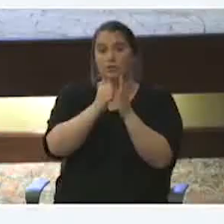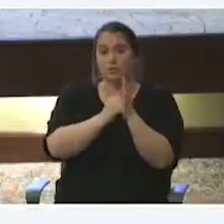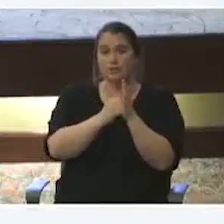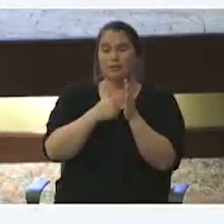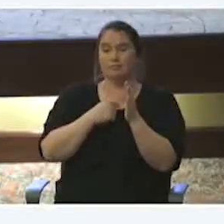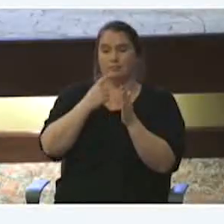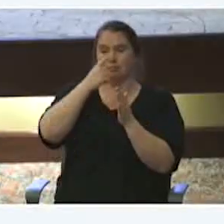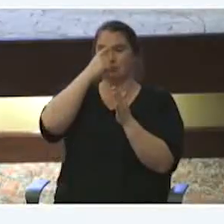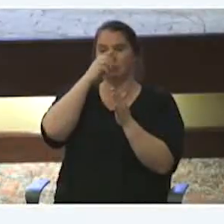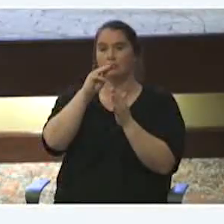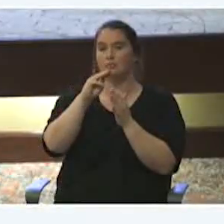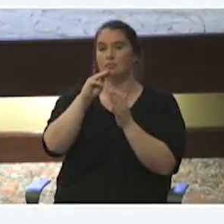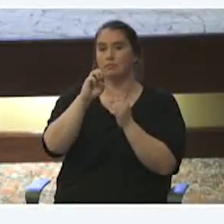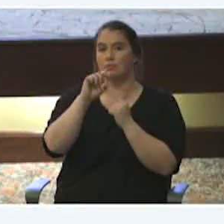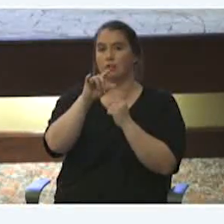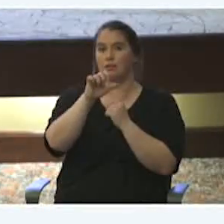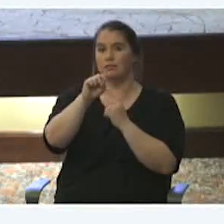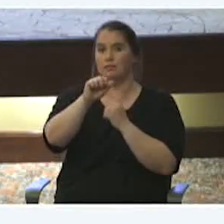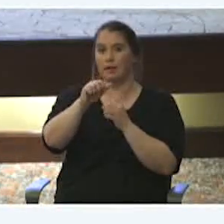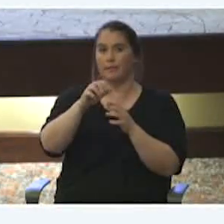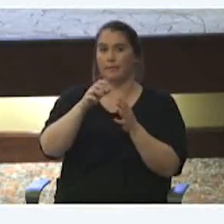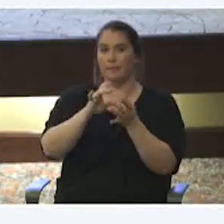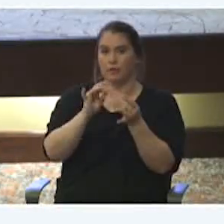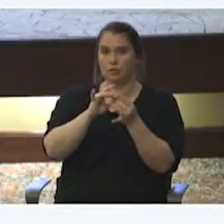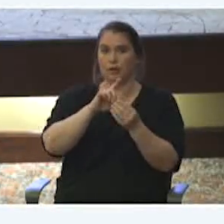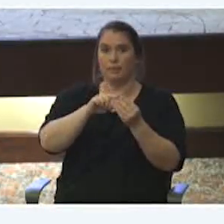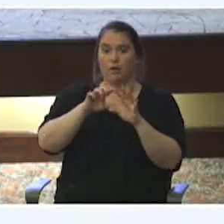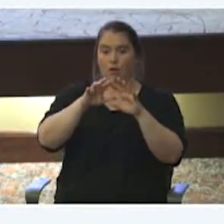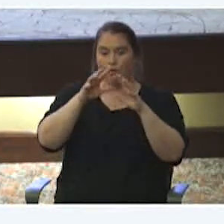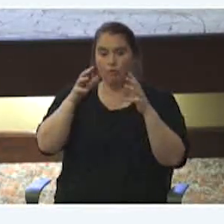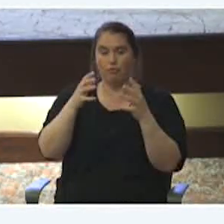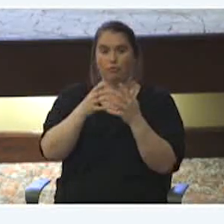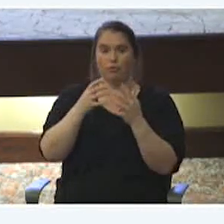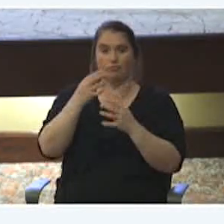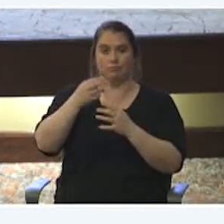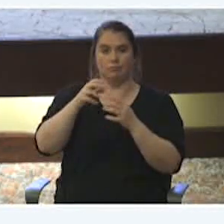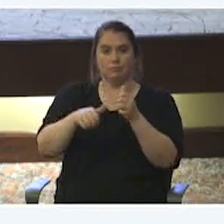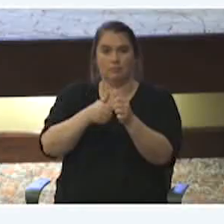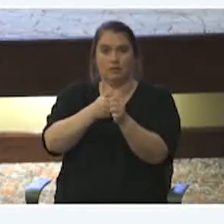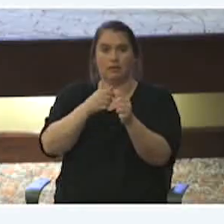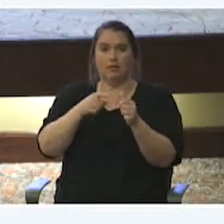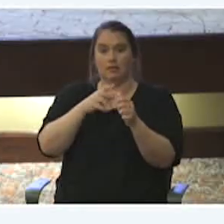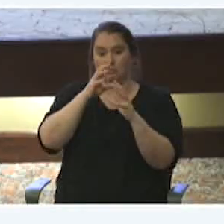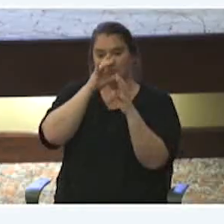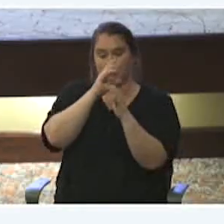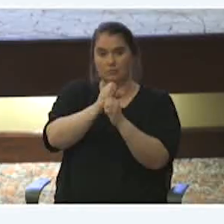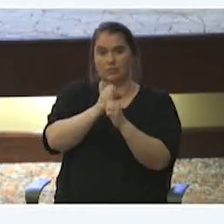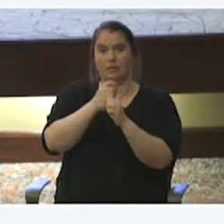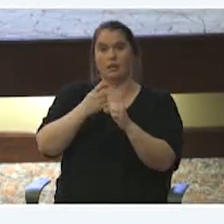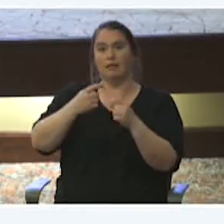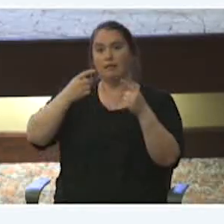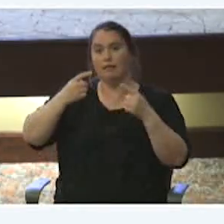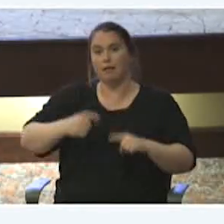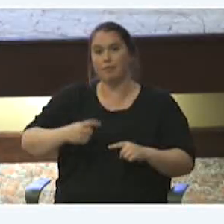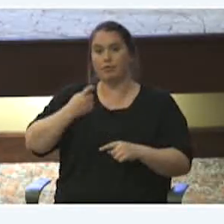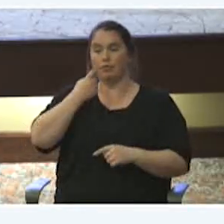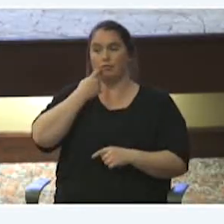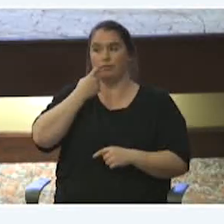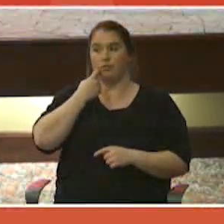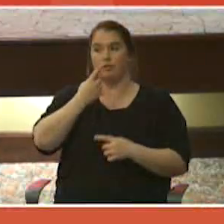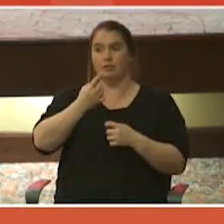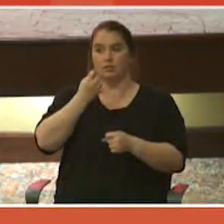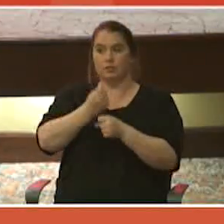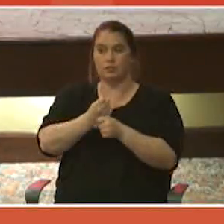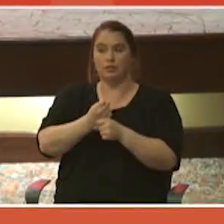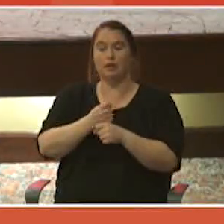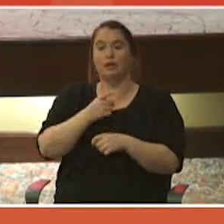that Melissa maybe mentioned an overview and history of the issue, the research and stakeholder engagement that occurred over the last year, and then recommendations